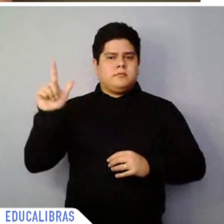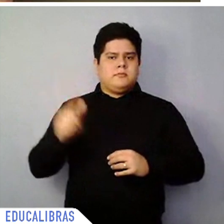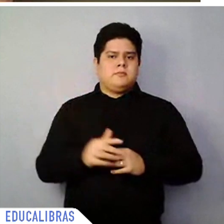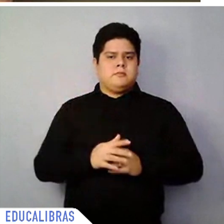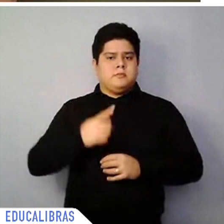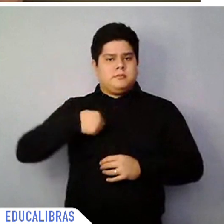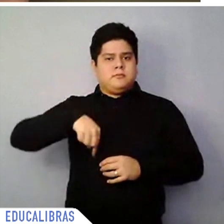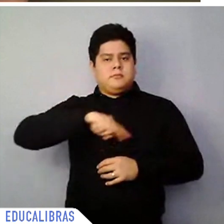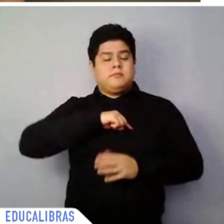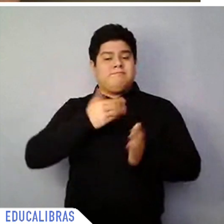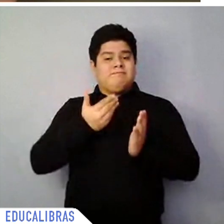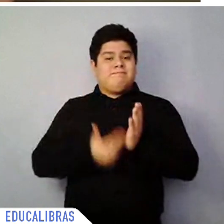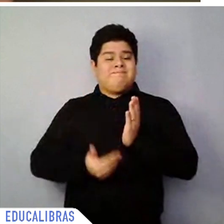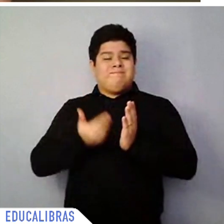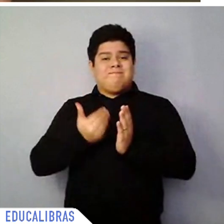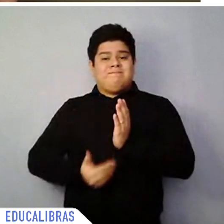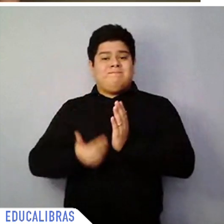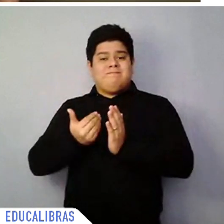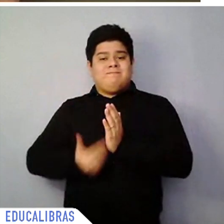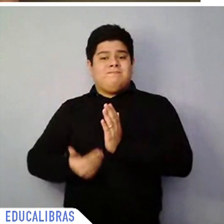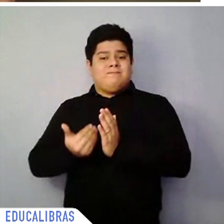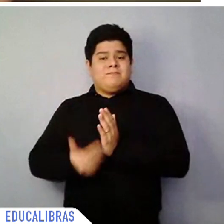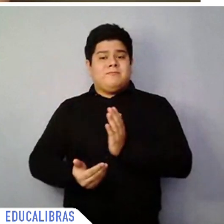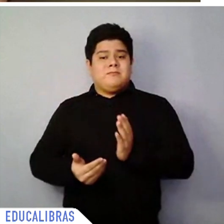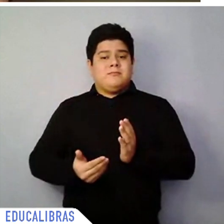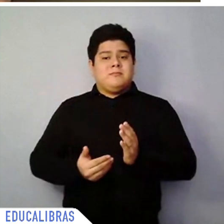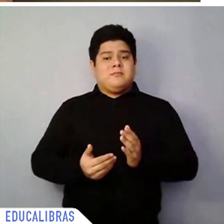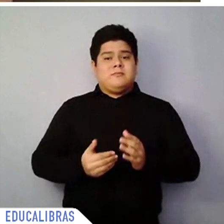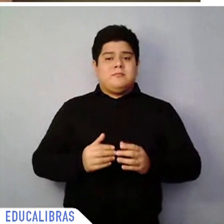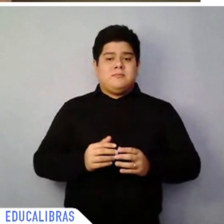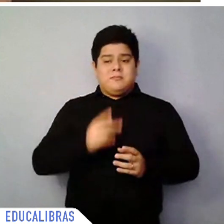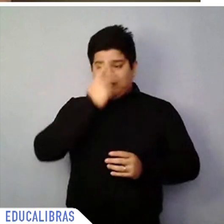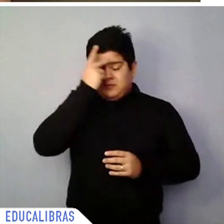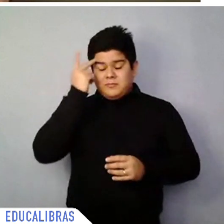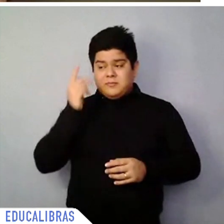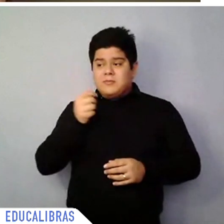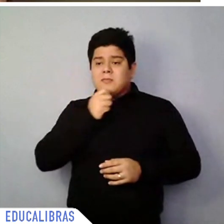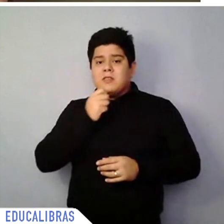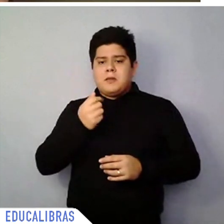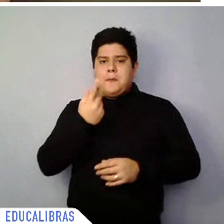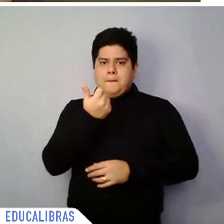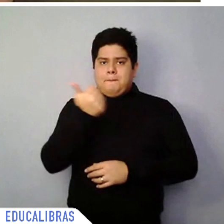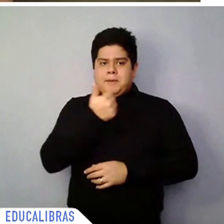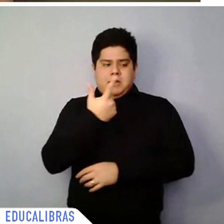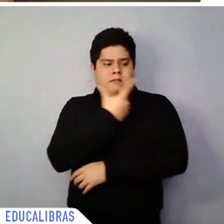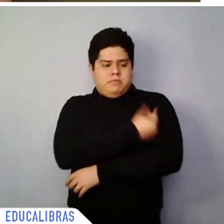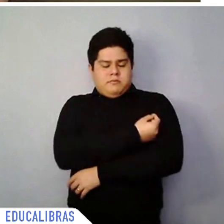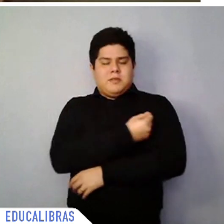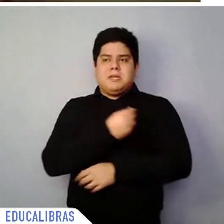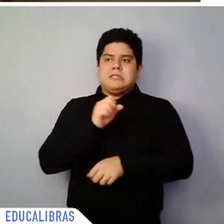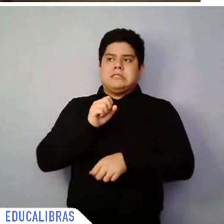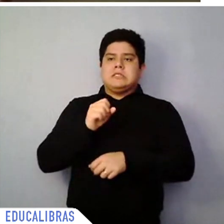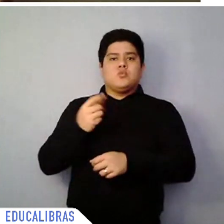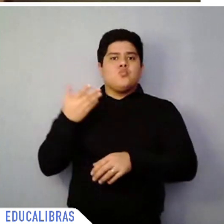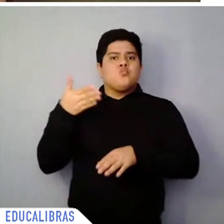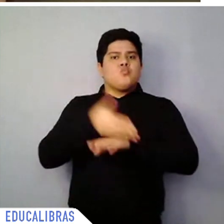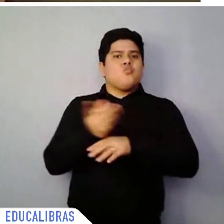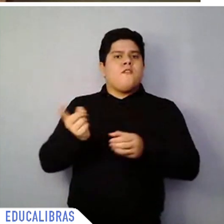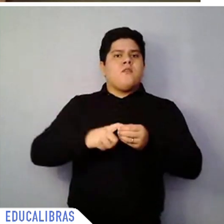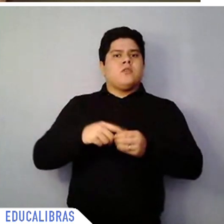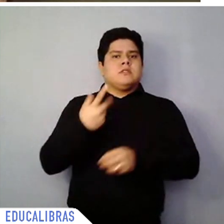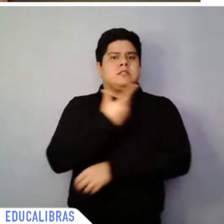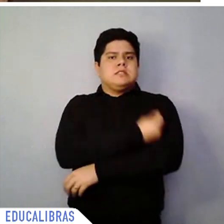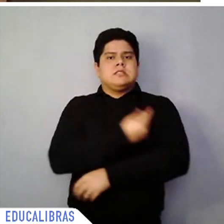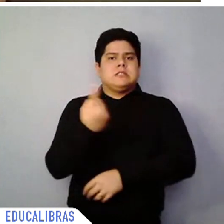groups that would accelerate, spread this protection. We are losing people who are not taking